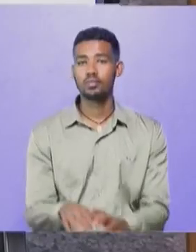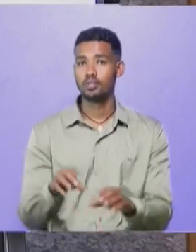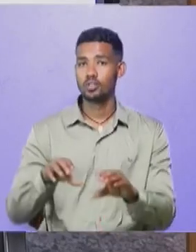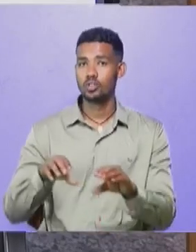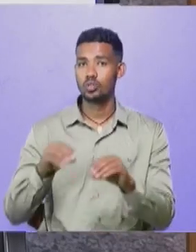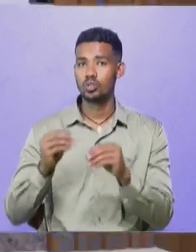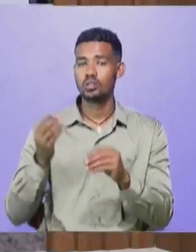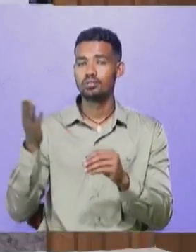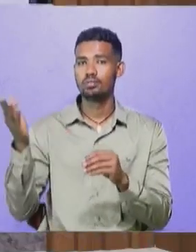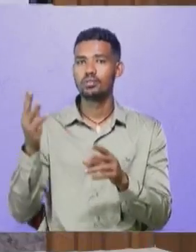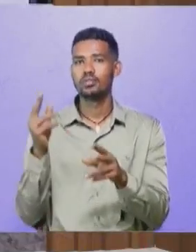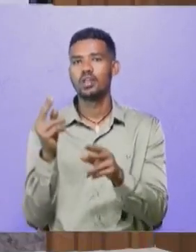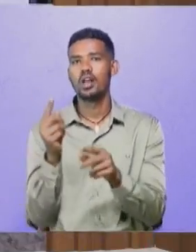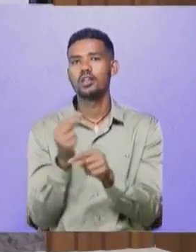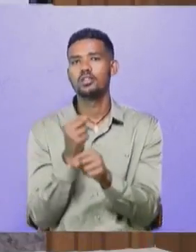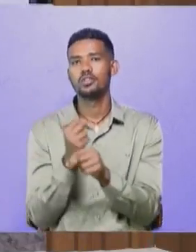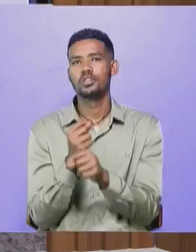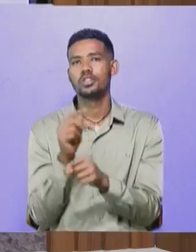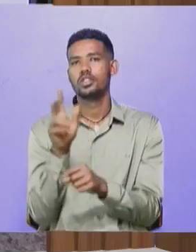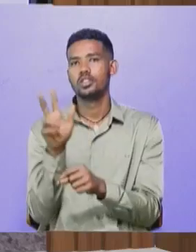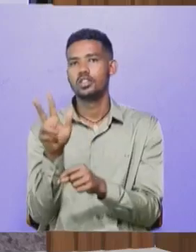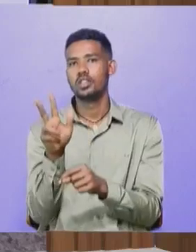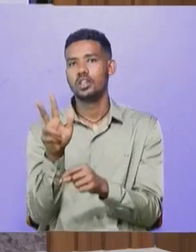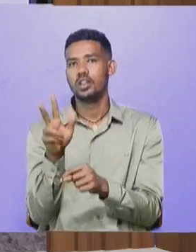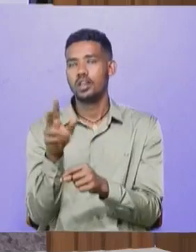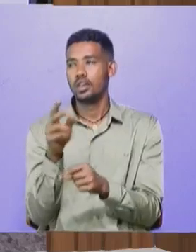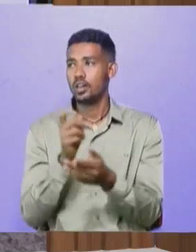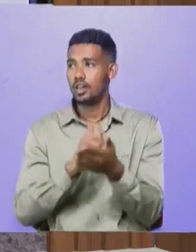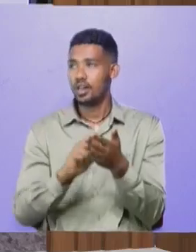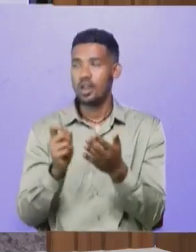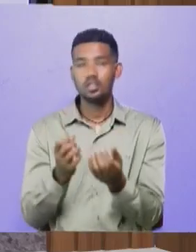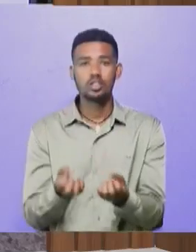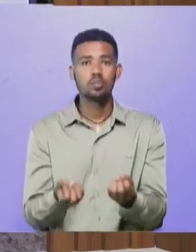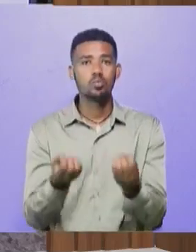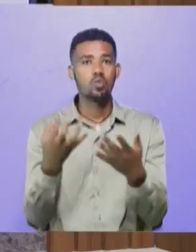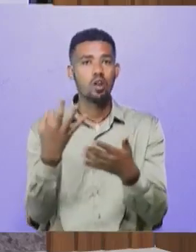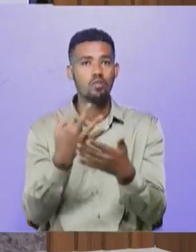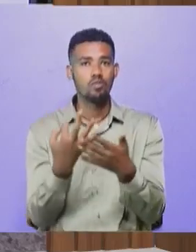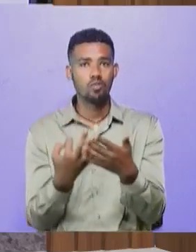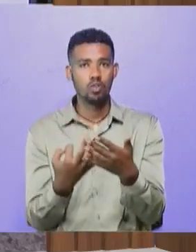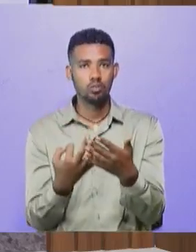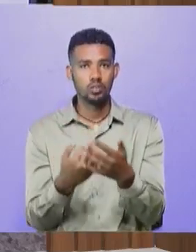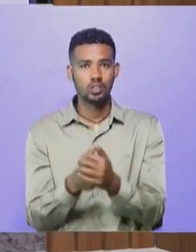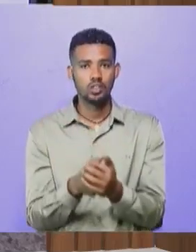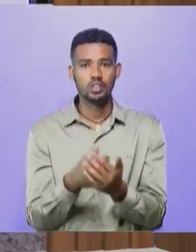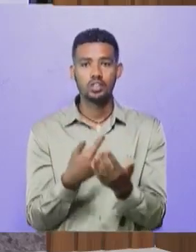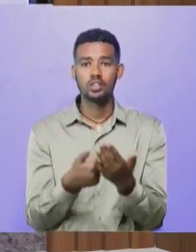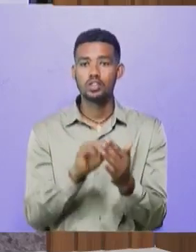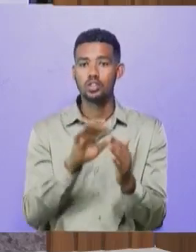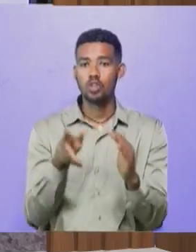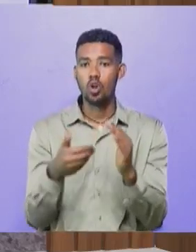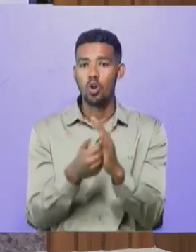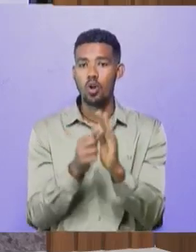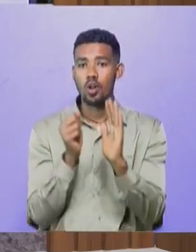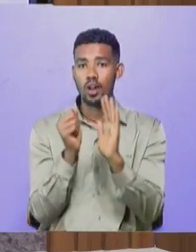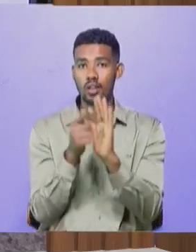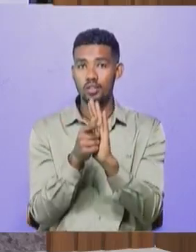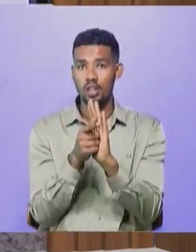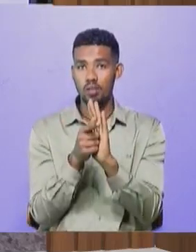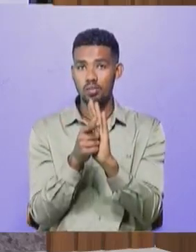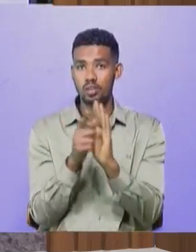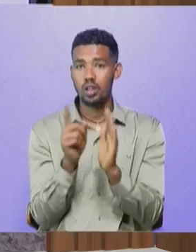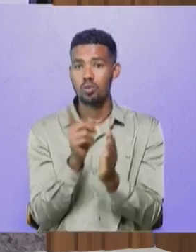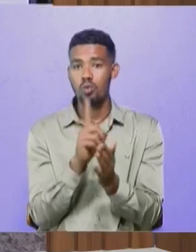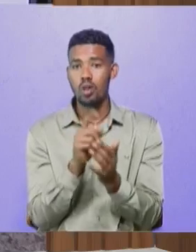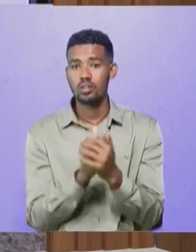Students, here is activity 3. Write the plural forms. These all examples are